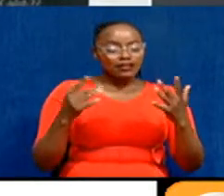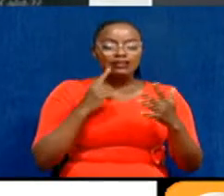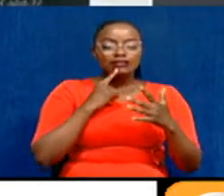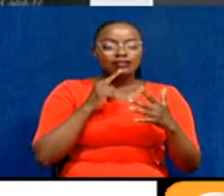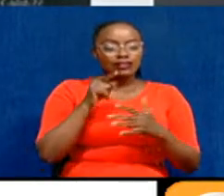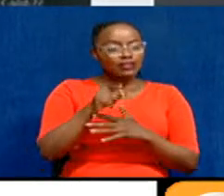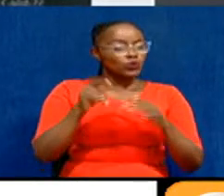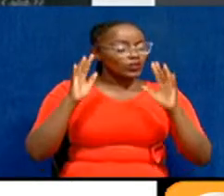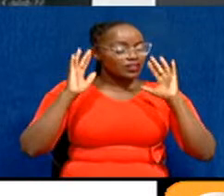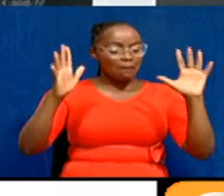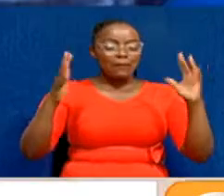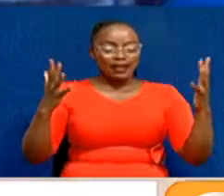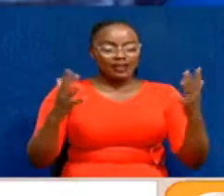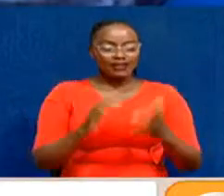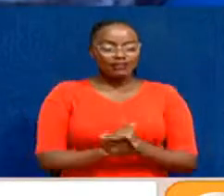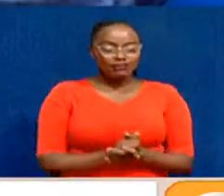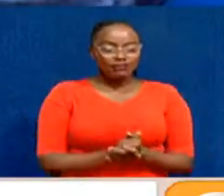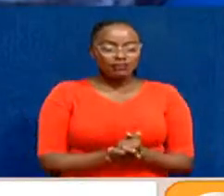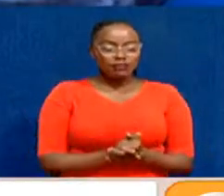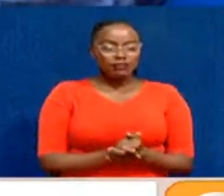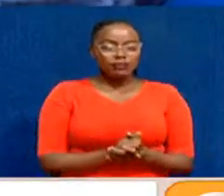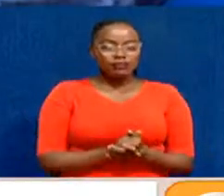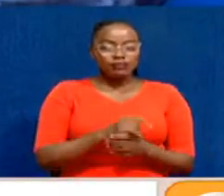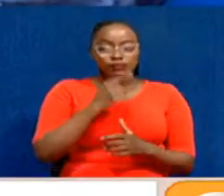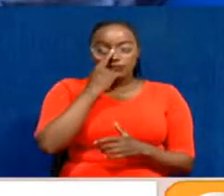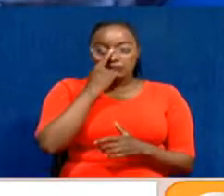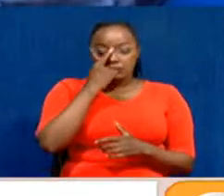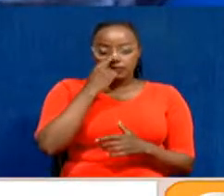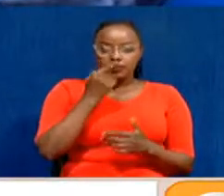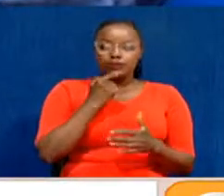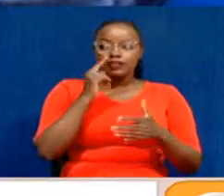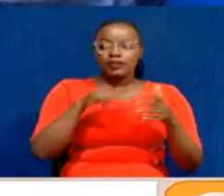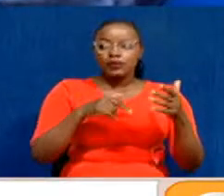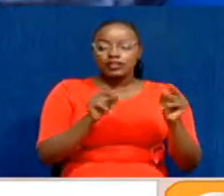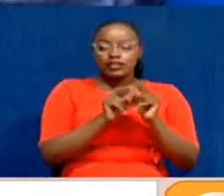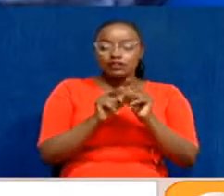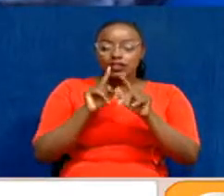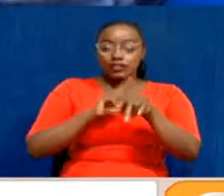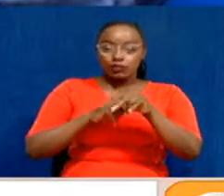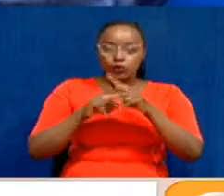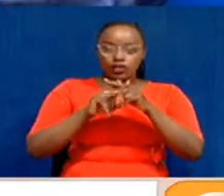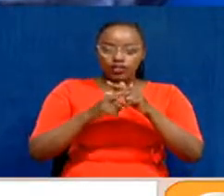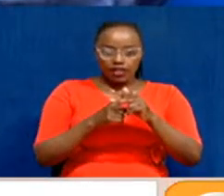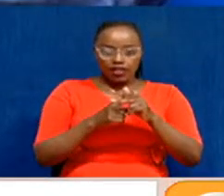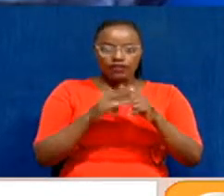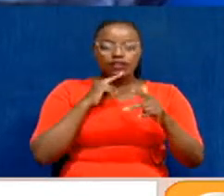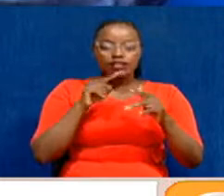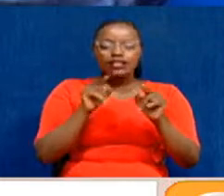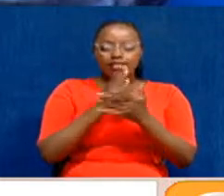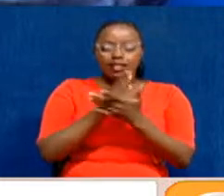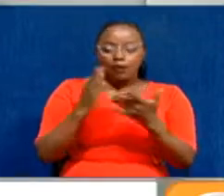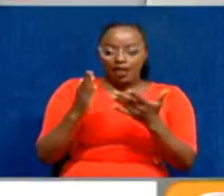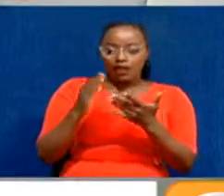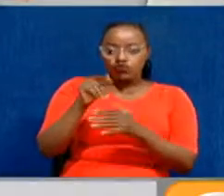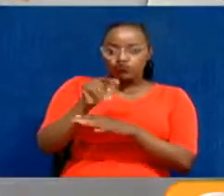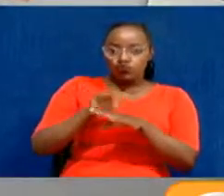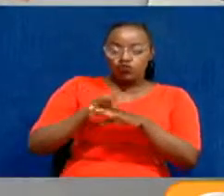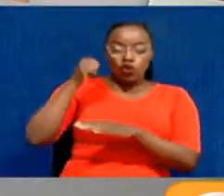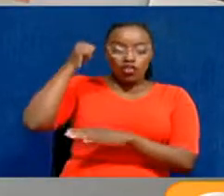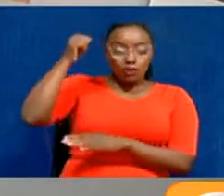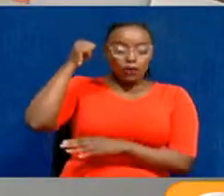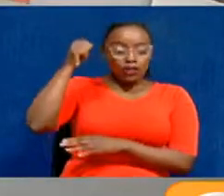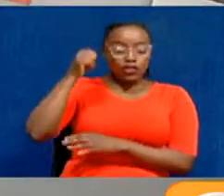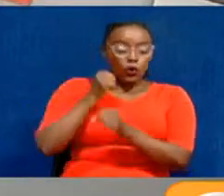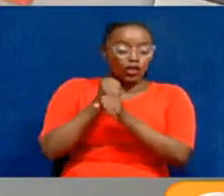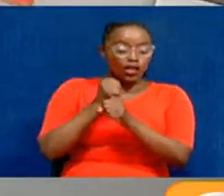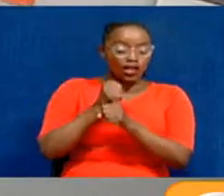It was unbelievable. Yeah, and we said at the start of the show, it was, icing on the cake for his political